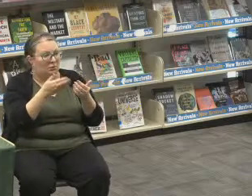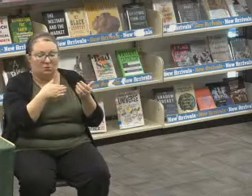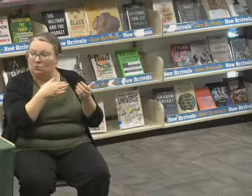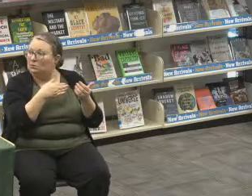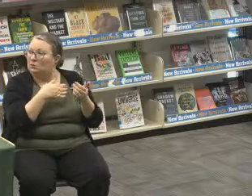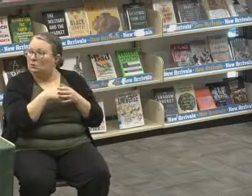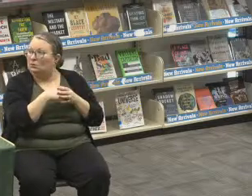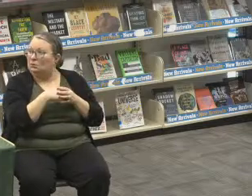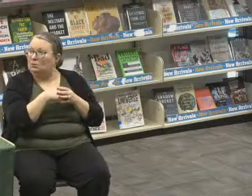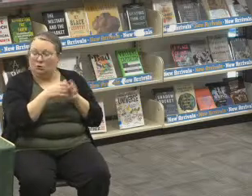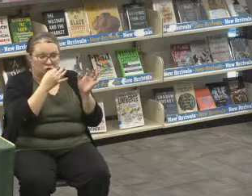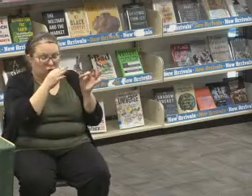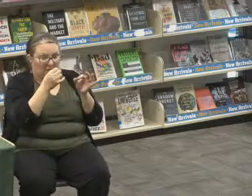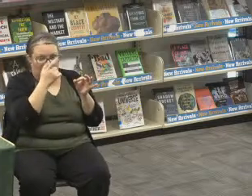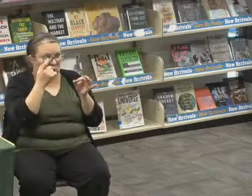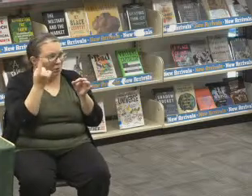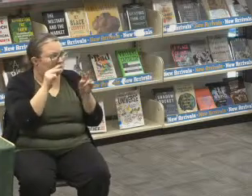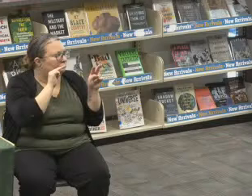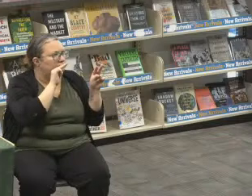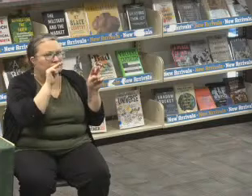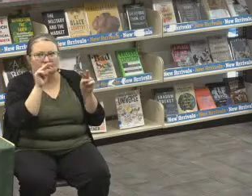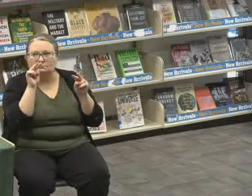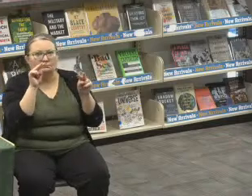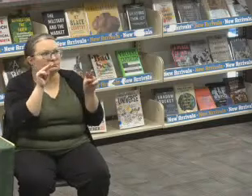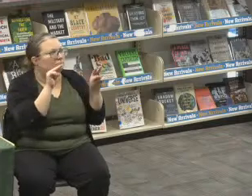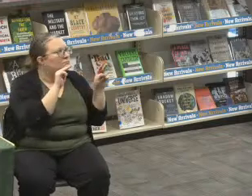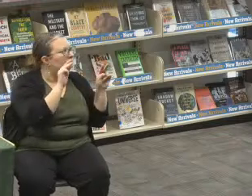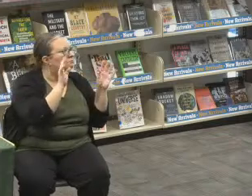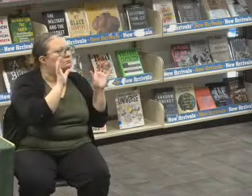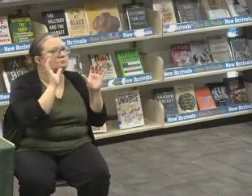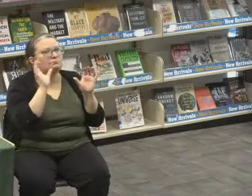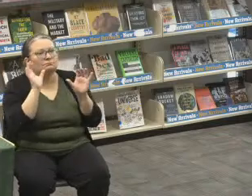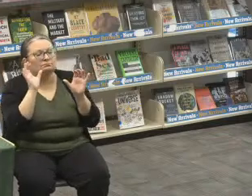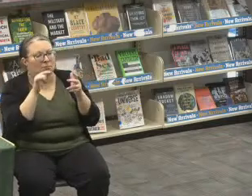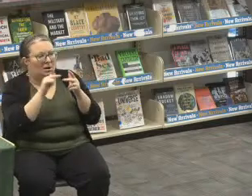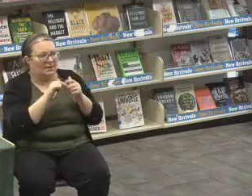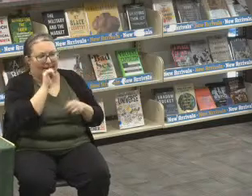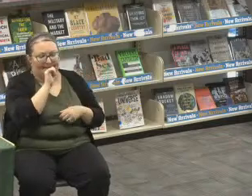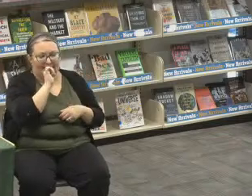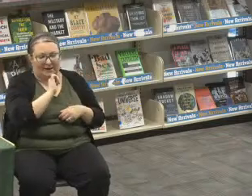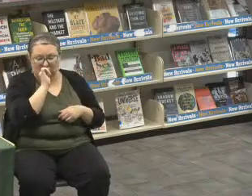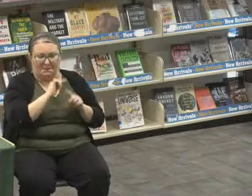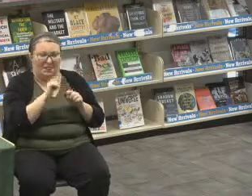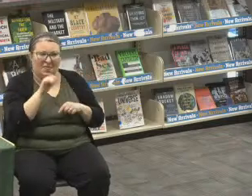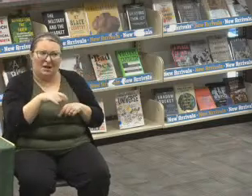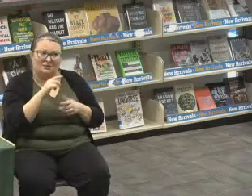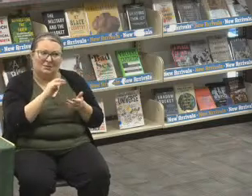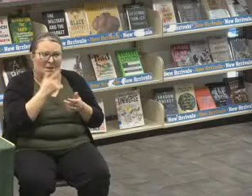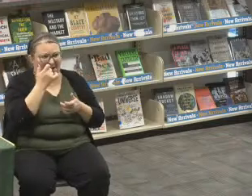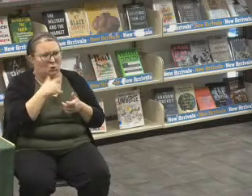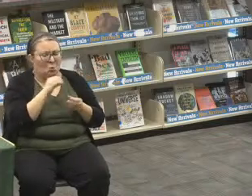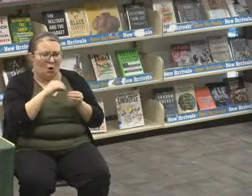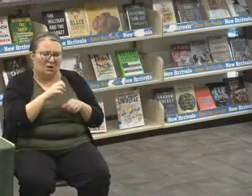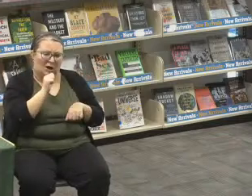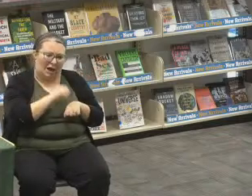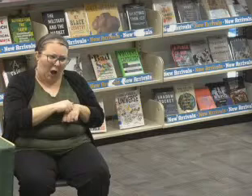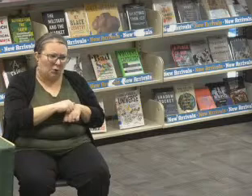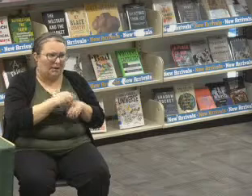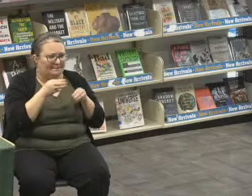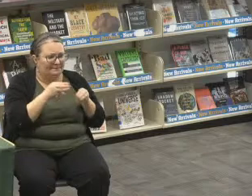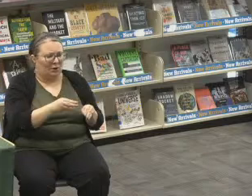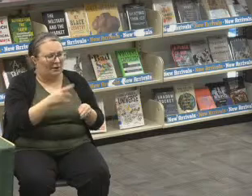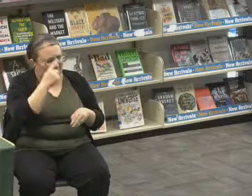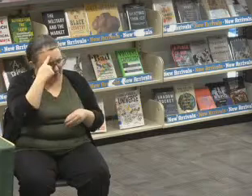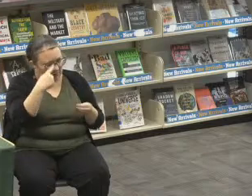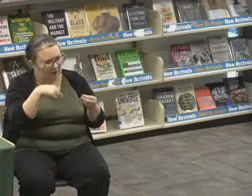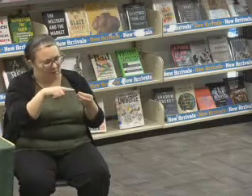Well, we're distractible because we're always looking around. We're impatient, but that's because it's more of a concrete method of thinking about